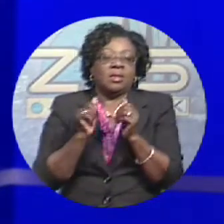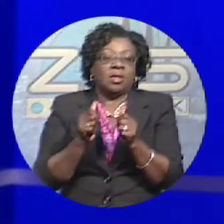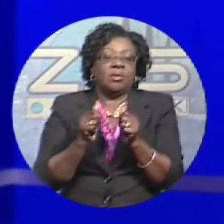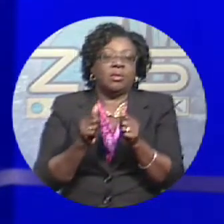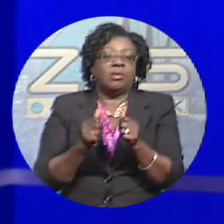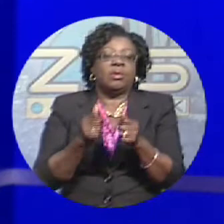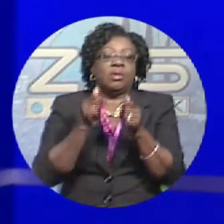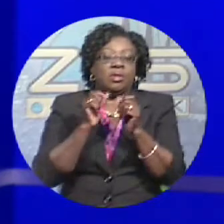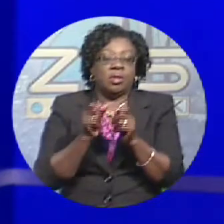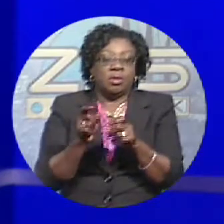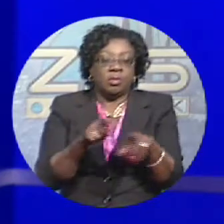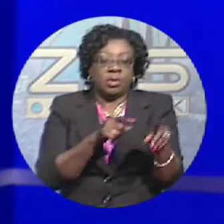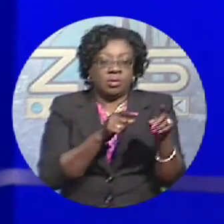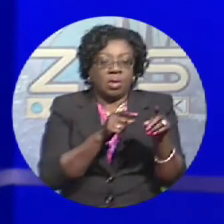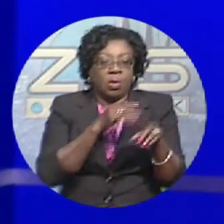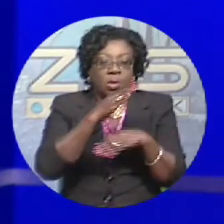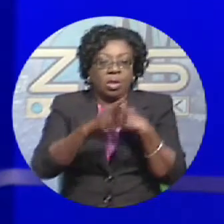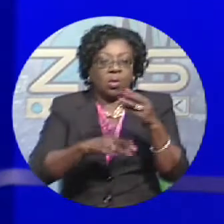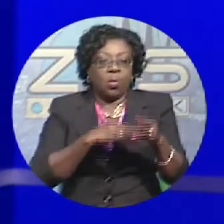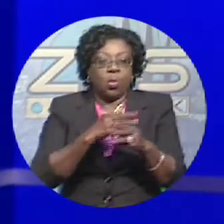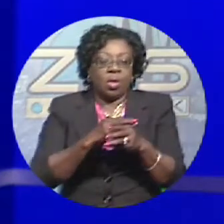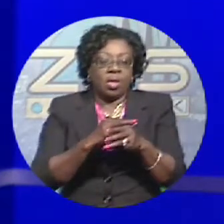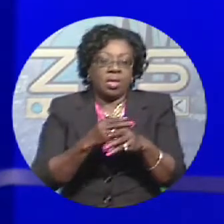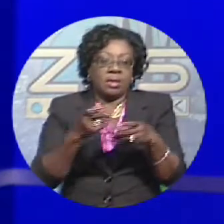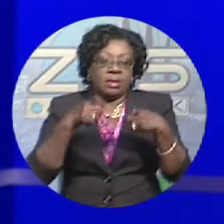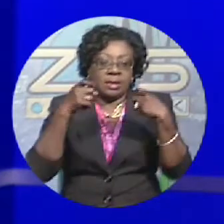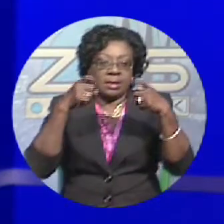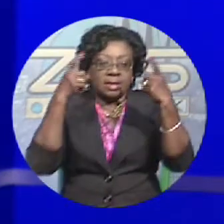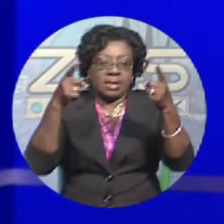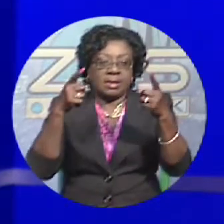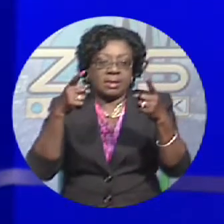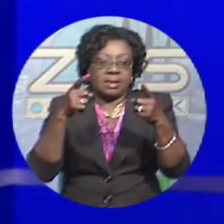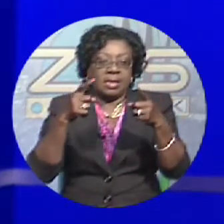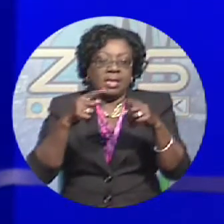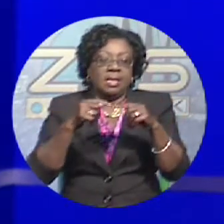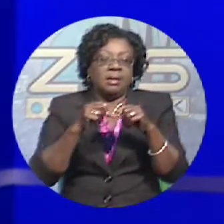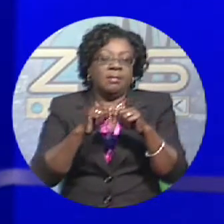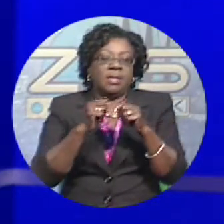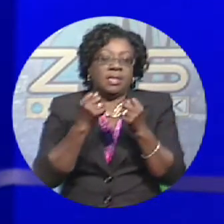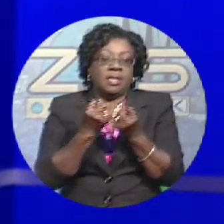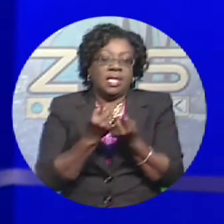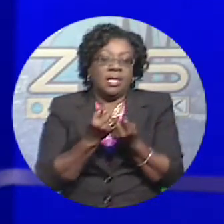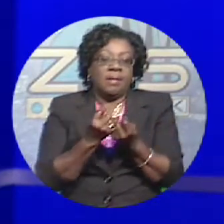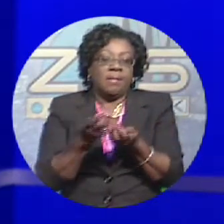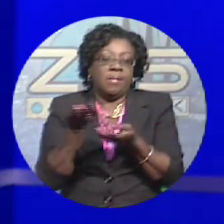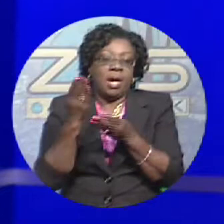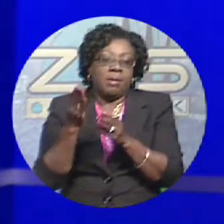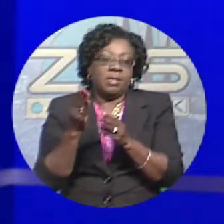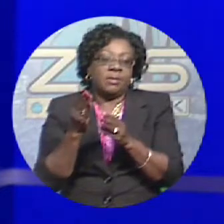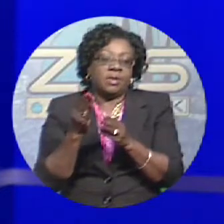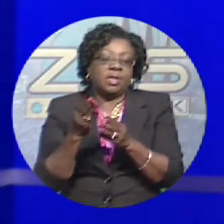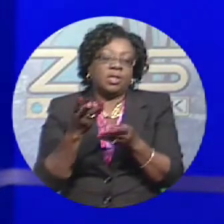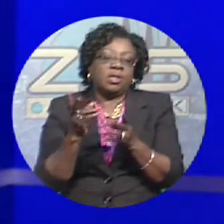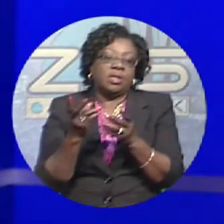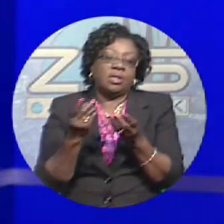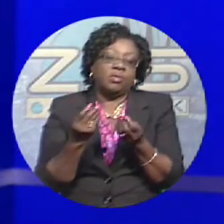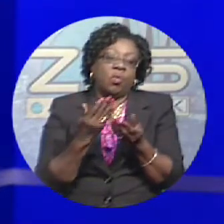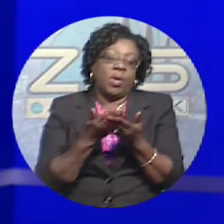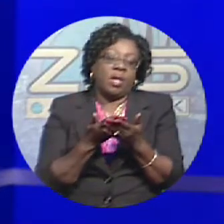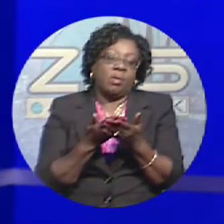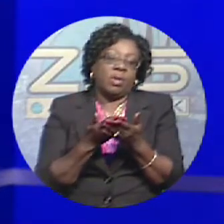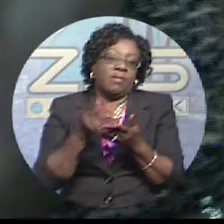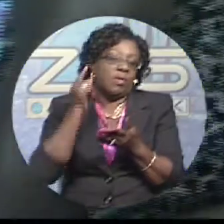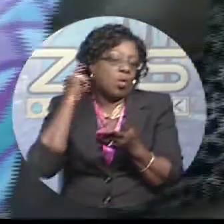but some of the lineups used by Team Bahamas is not sitting too well with one of our Golden Girls. We get that story tonight from Charles